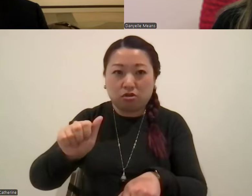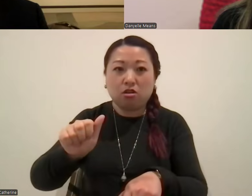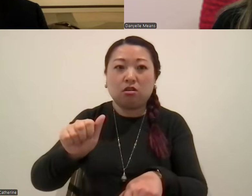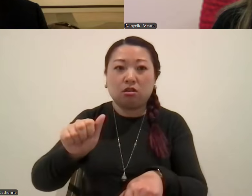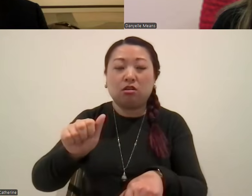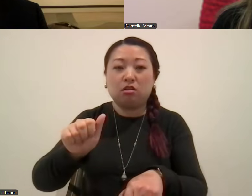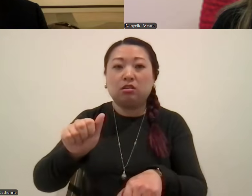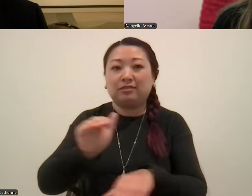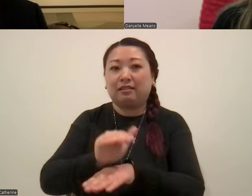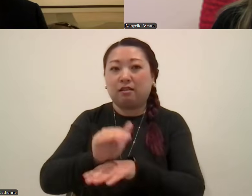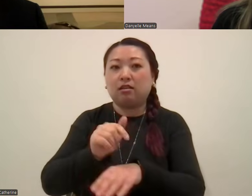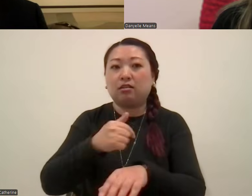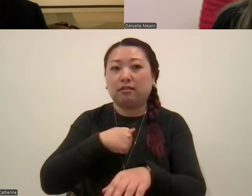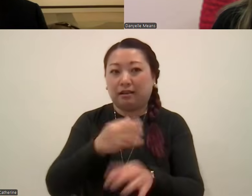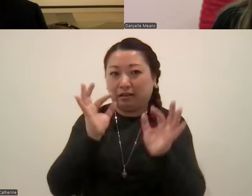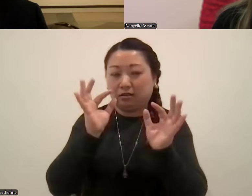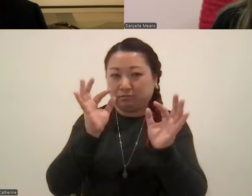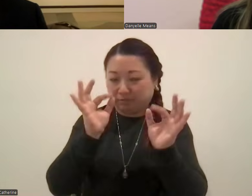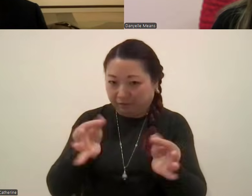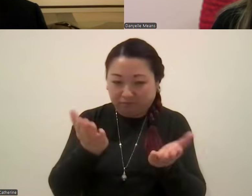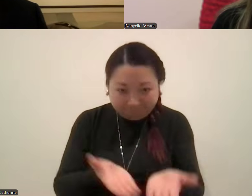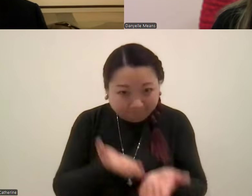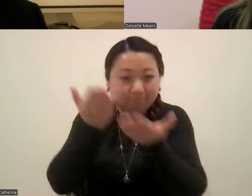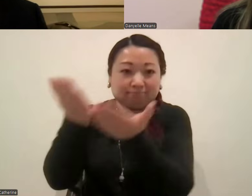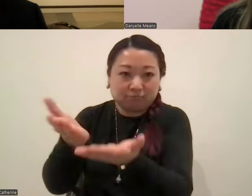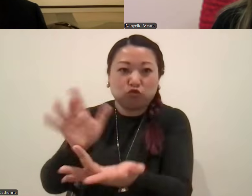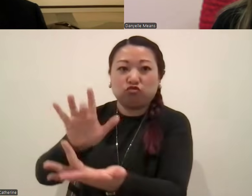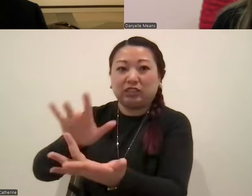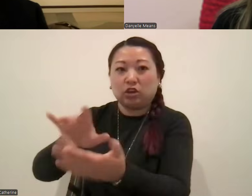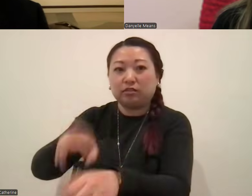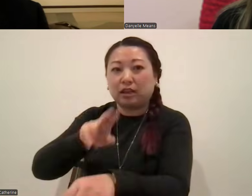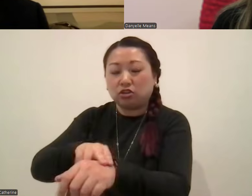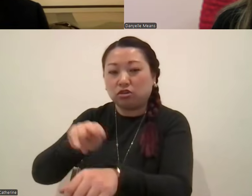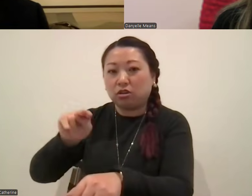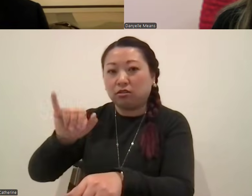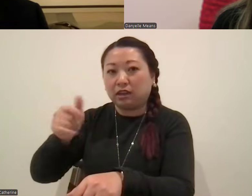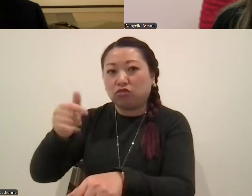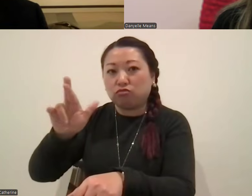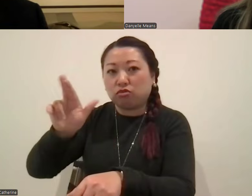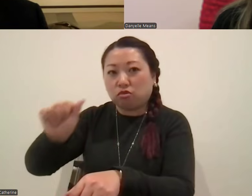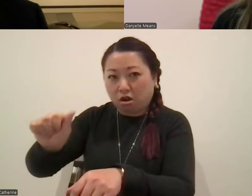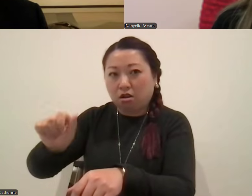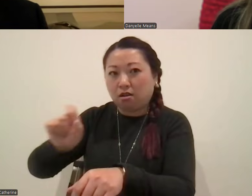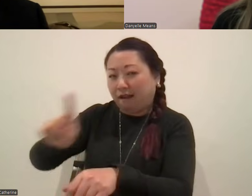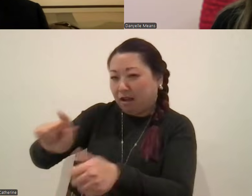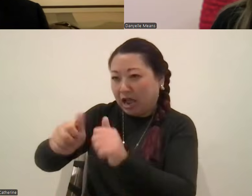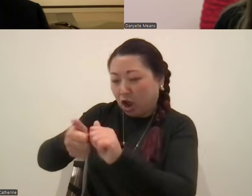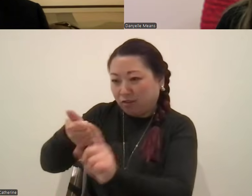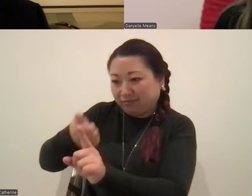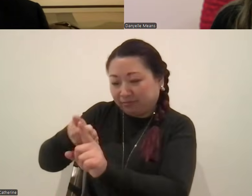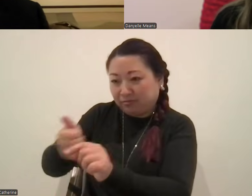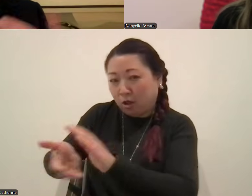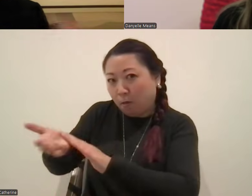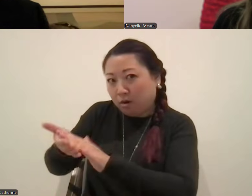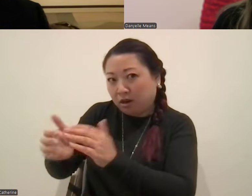National NAGPRA if they have questions about, how NAGPRA works and operates. But this is a challenging political moment. And I